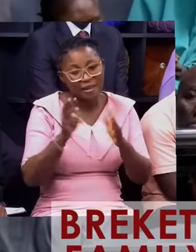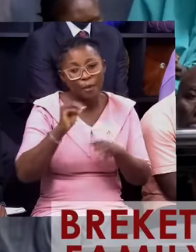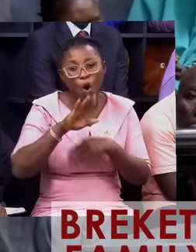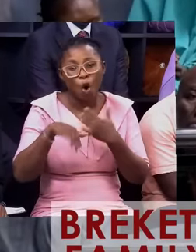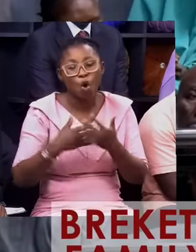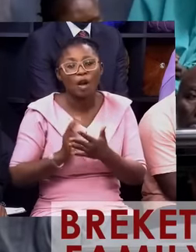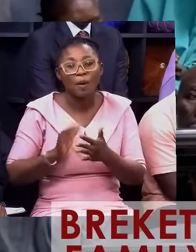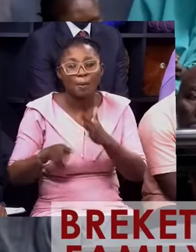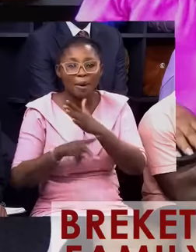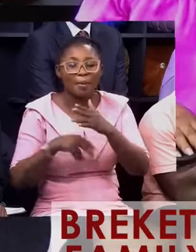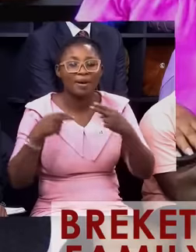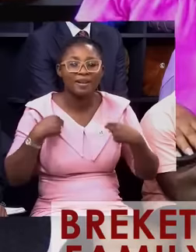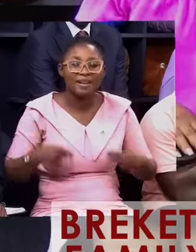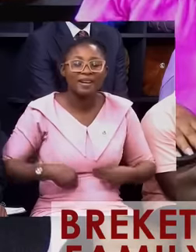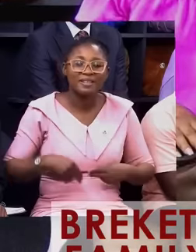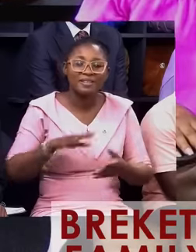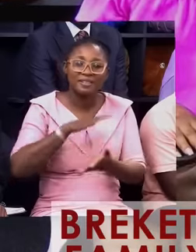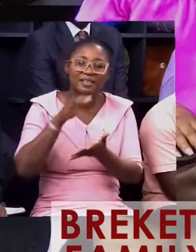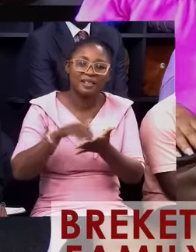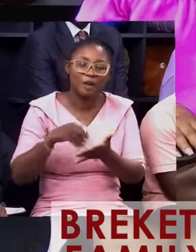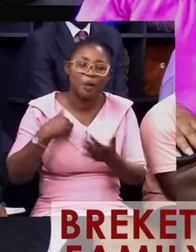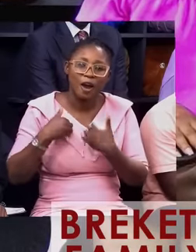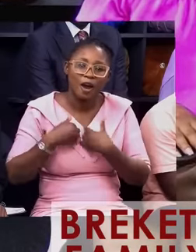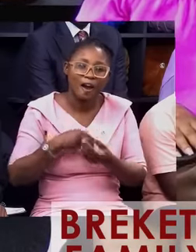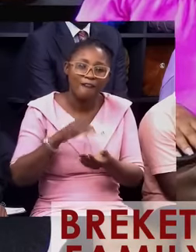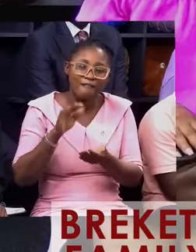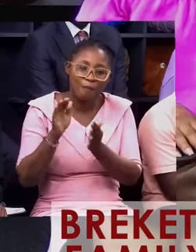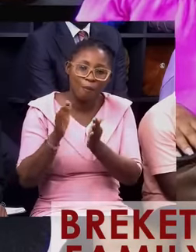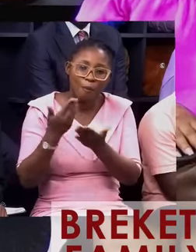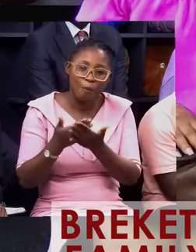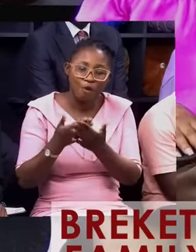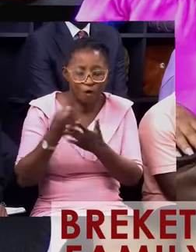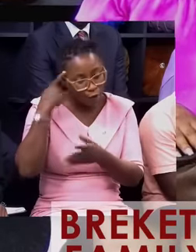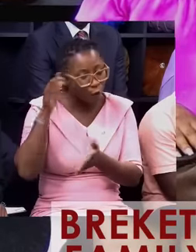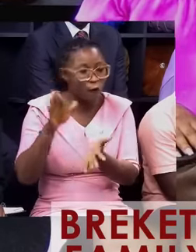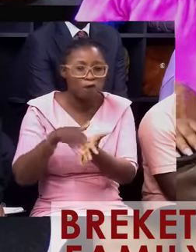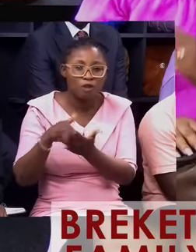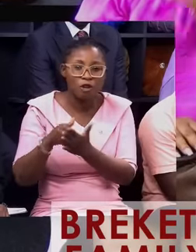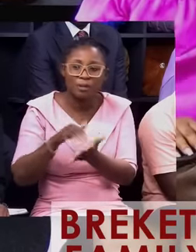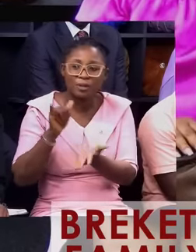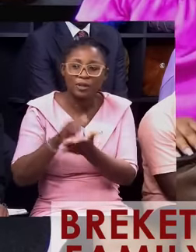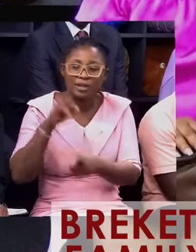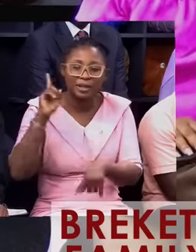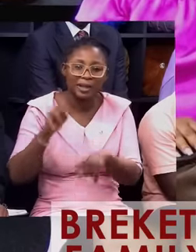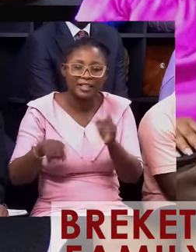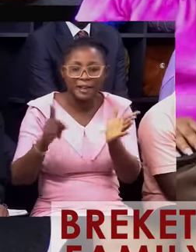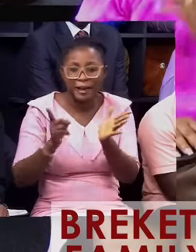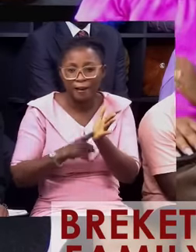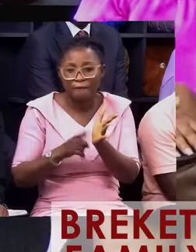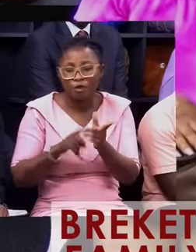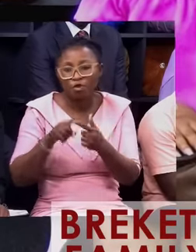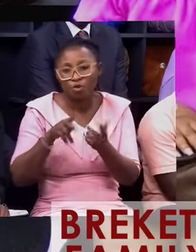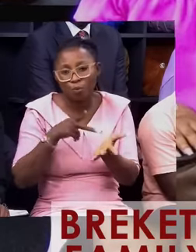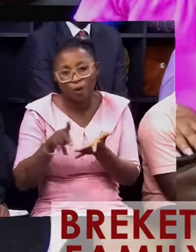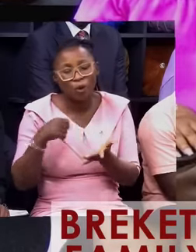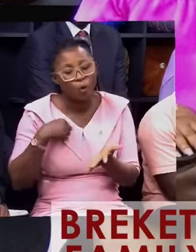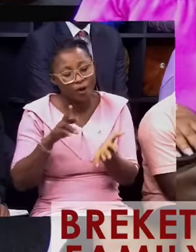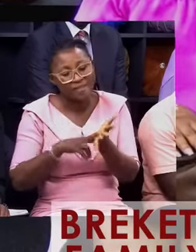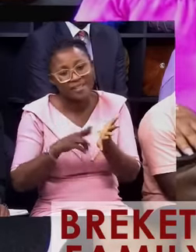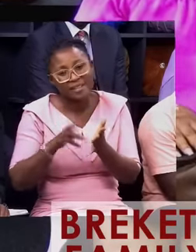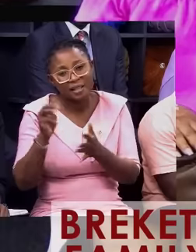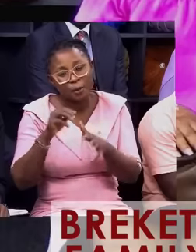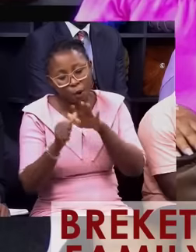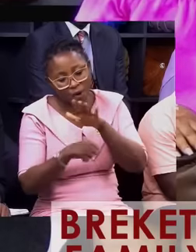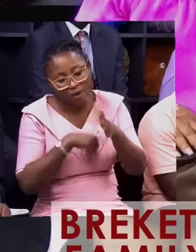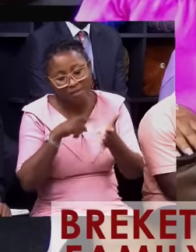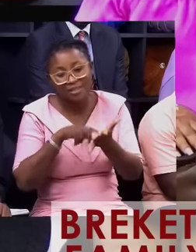Centers we have a pocket for vulnerables people who cannot afford to pay we register them under